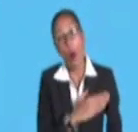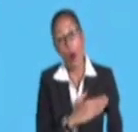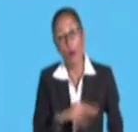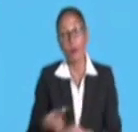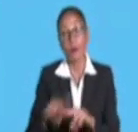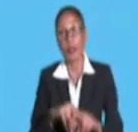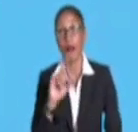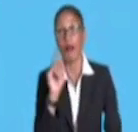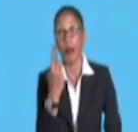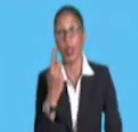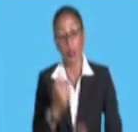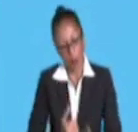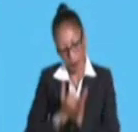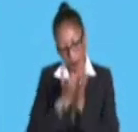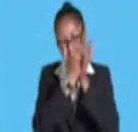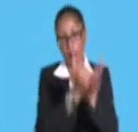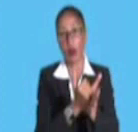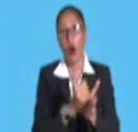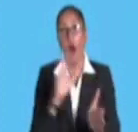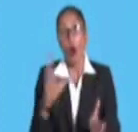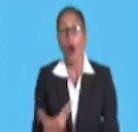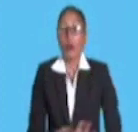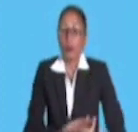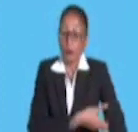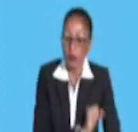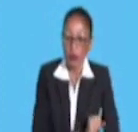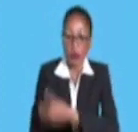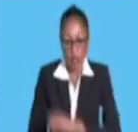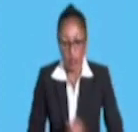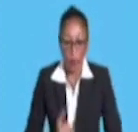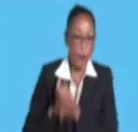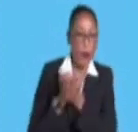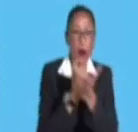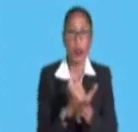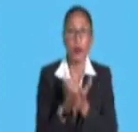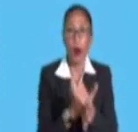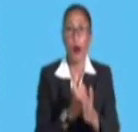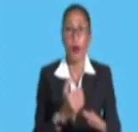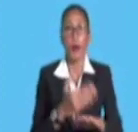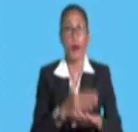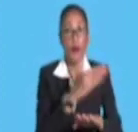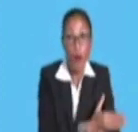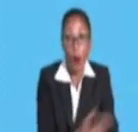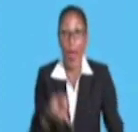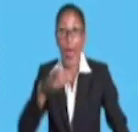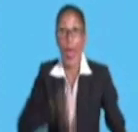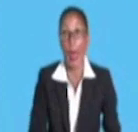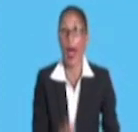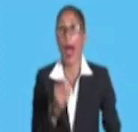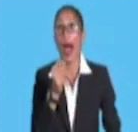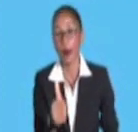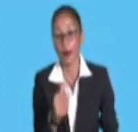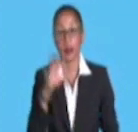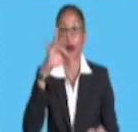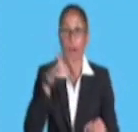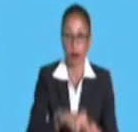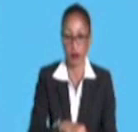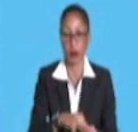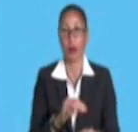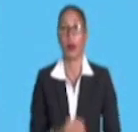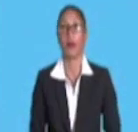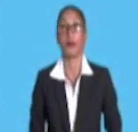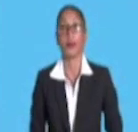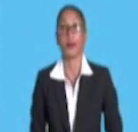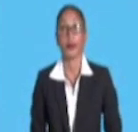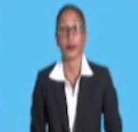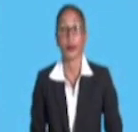supporters for their tireless efforts and support prior to and during the campaign period and the eventual outcome of the